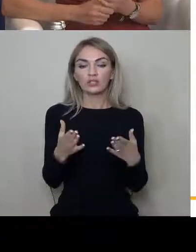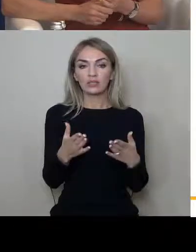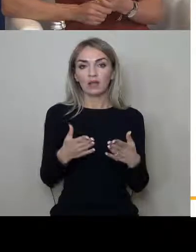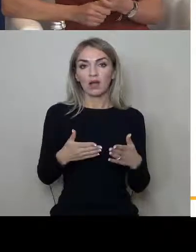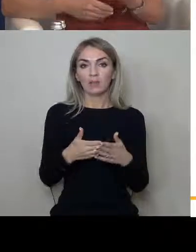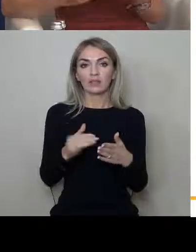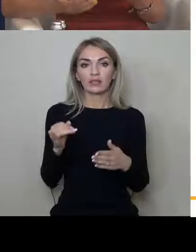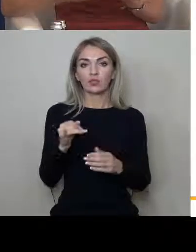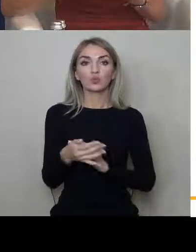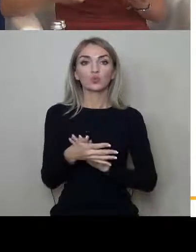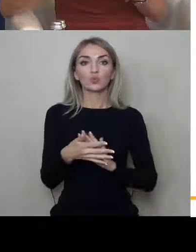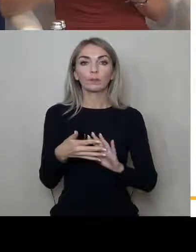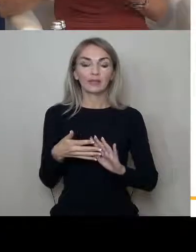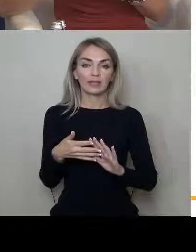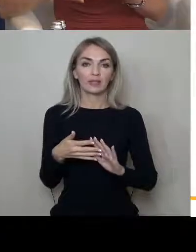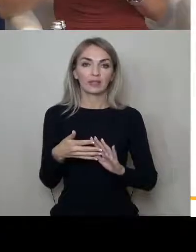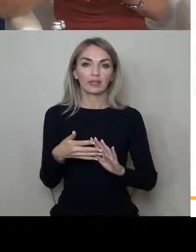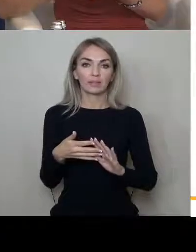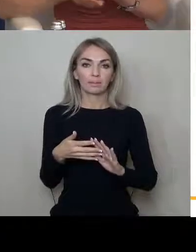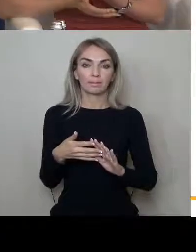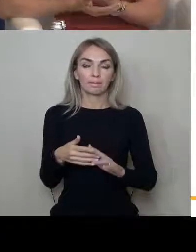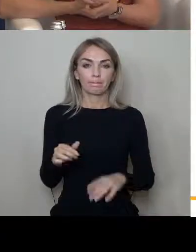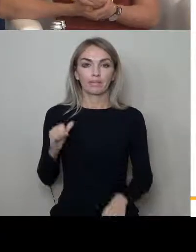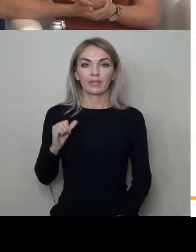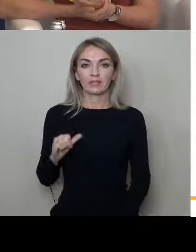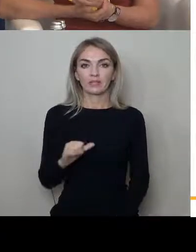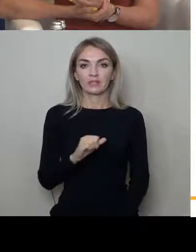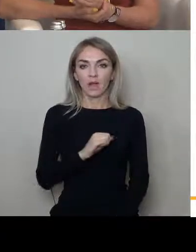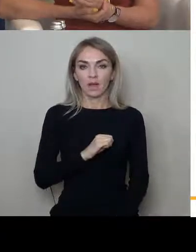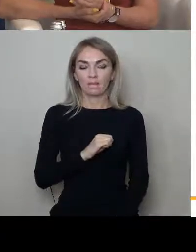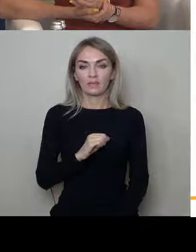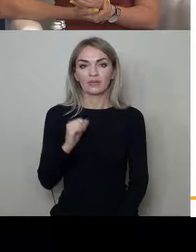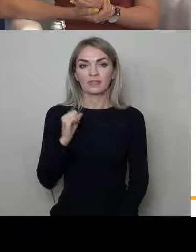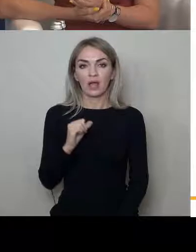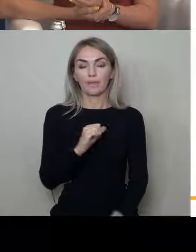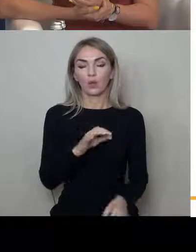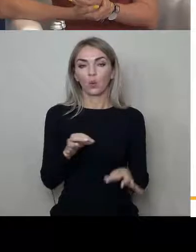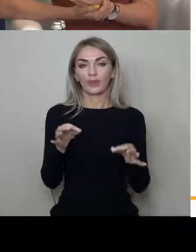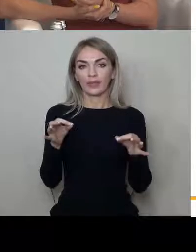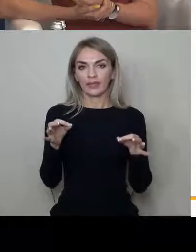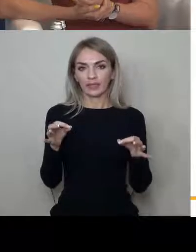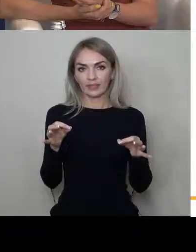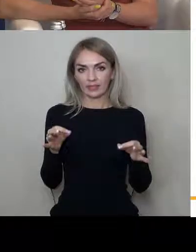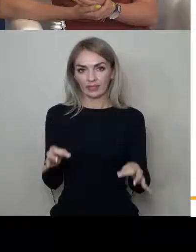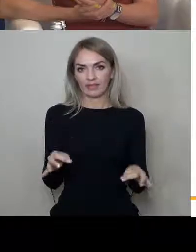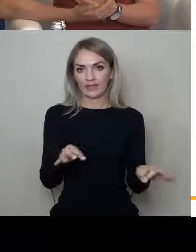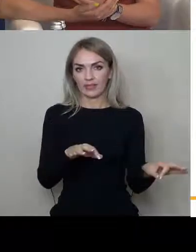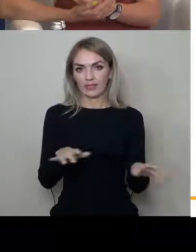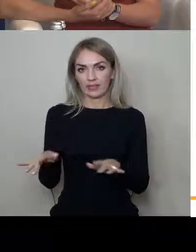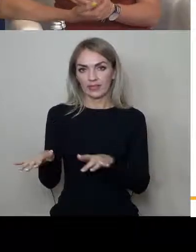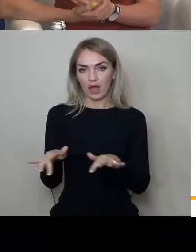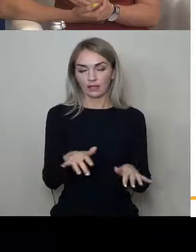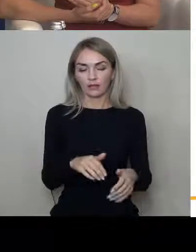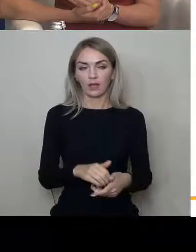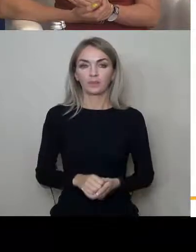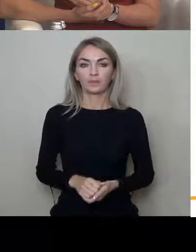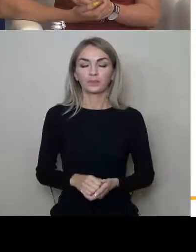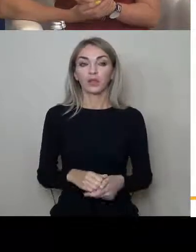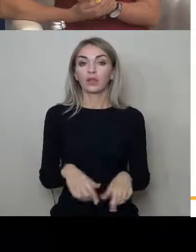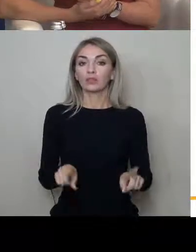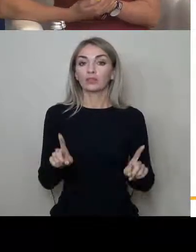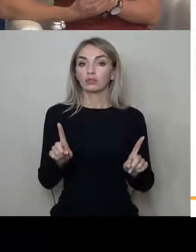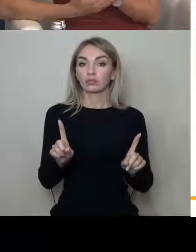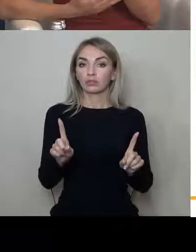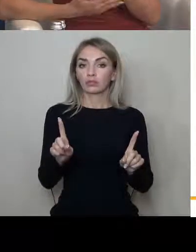has quite a clear frame, and the mechanism is quite clear at the